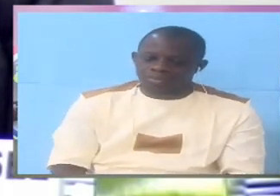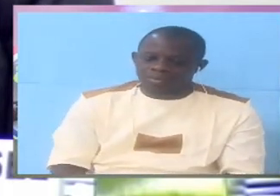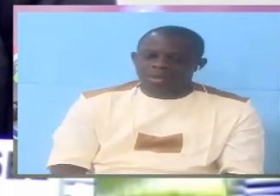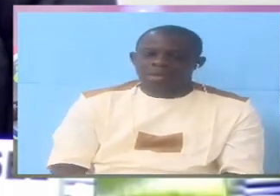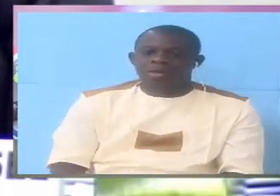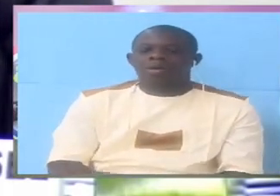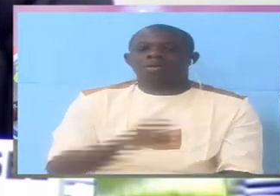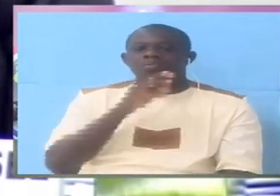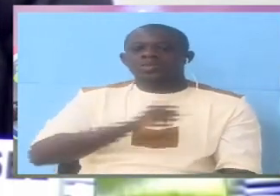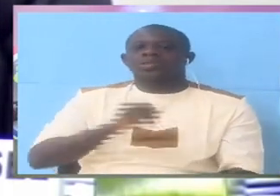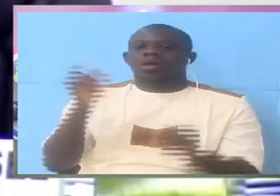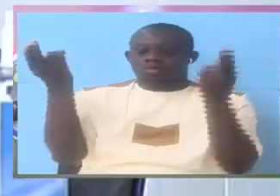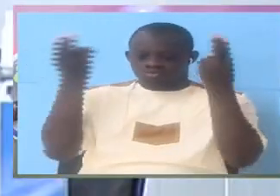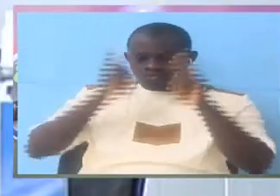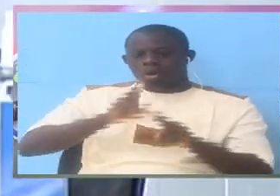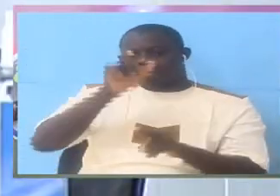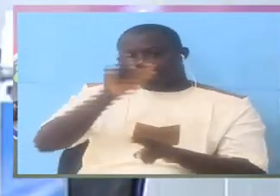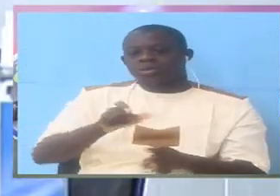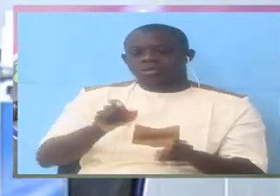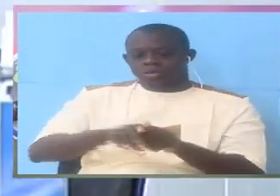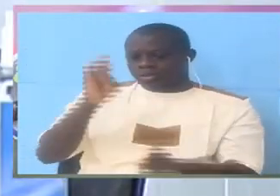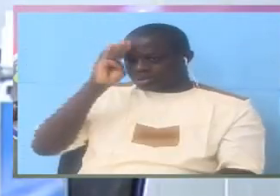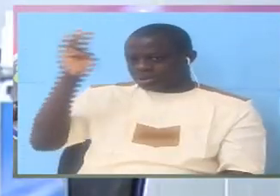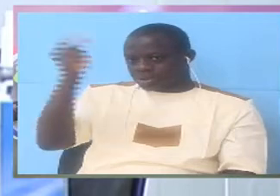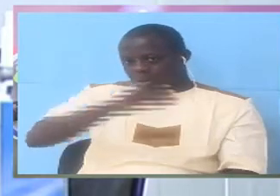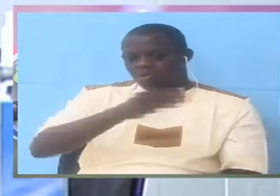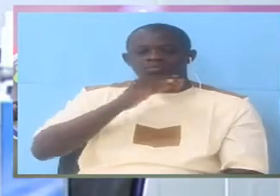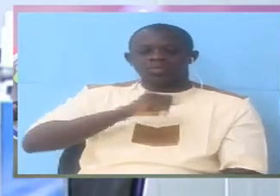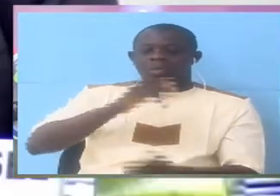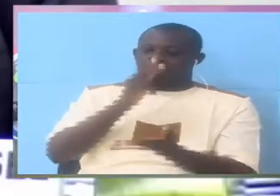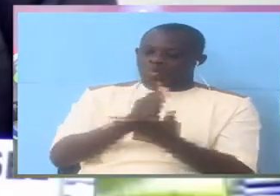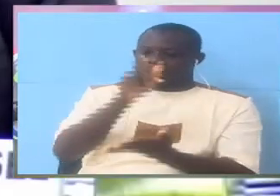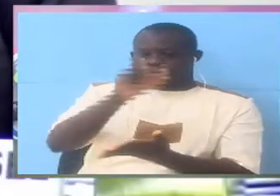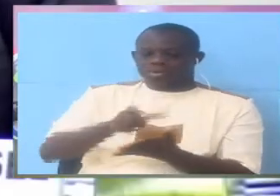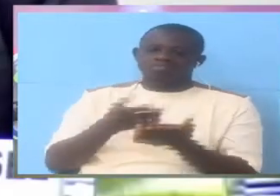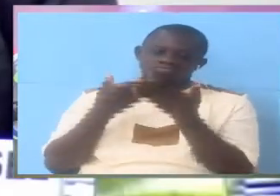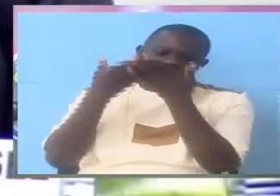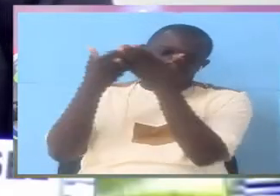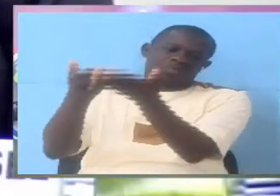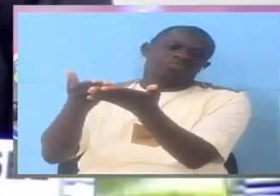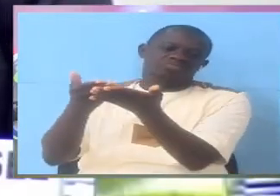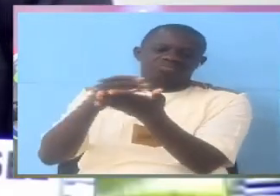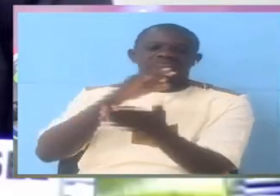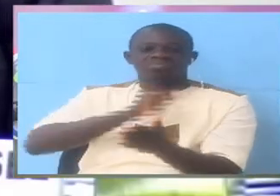Mr. Counsel. Thank you very much, Mr. Witness. I hand over to the chair.